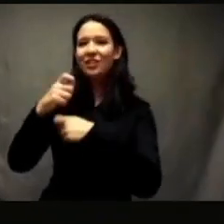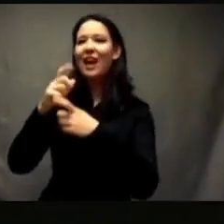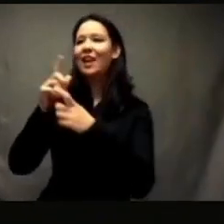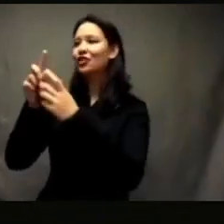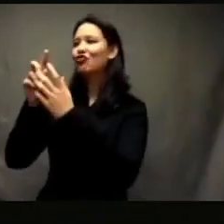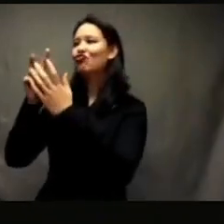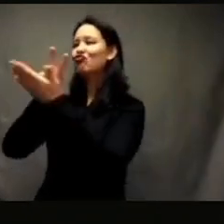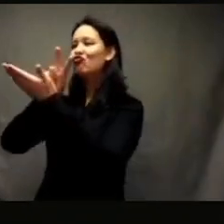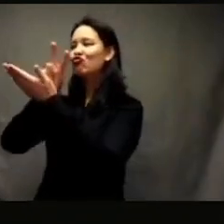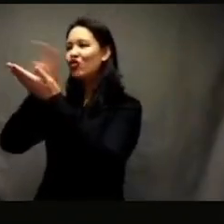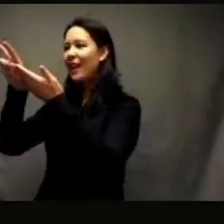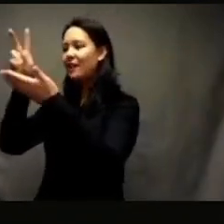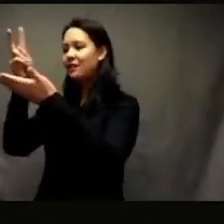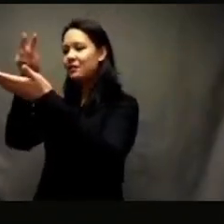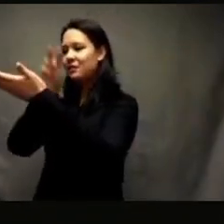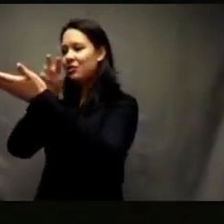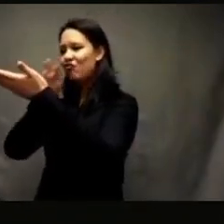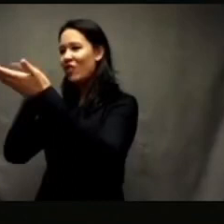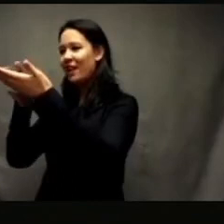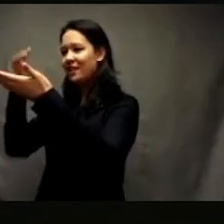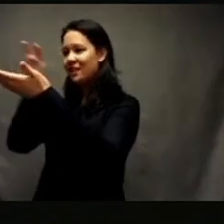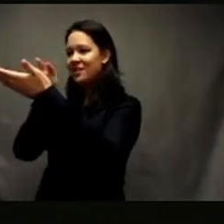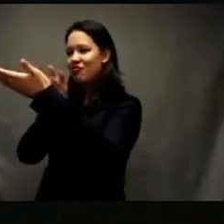Yeah, are there any other questions?